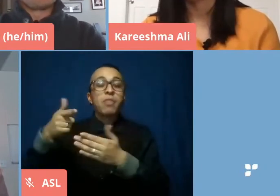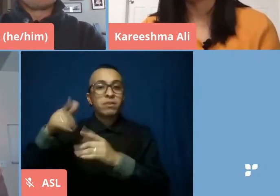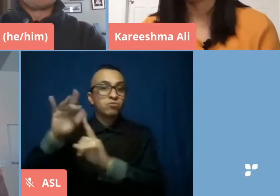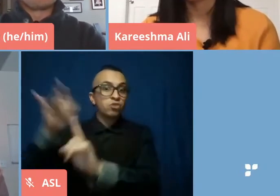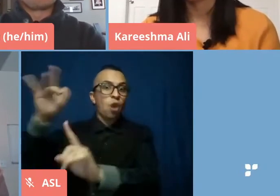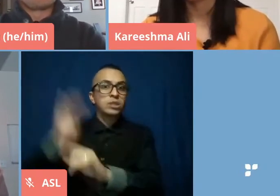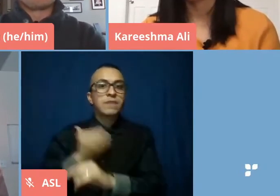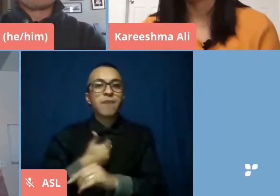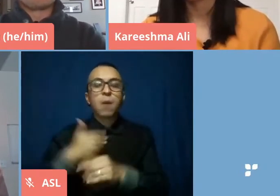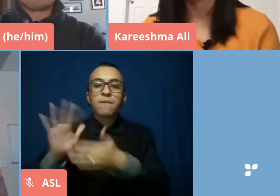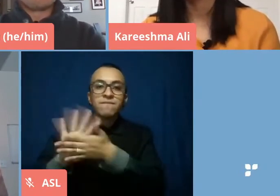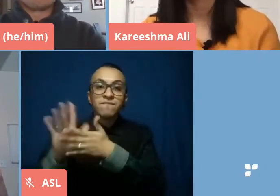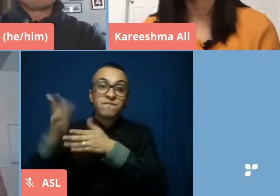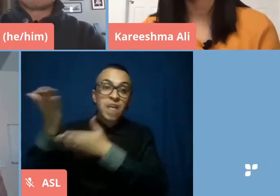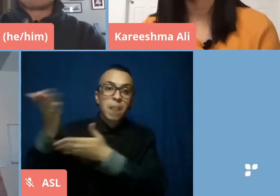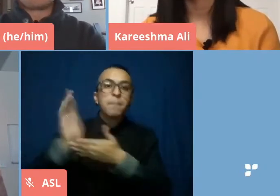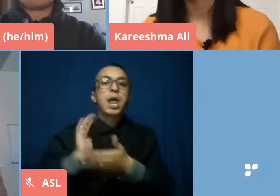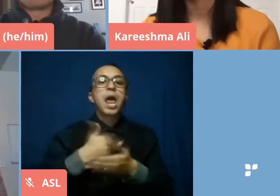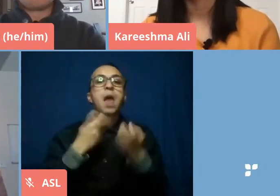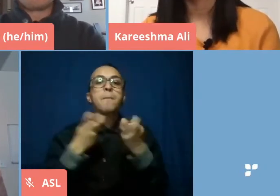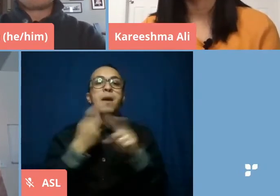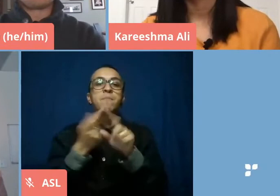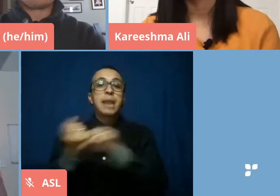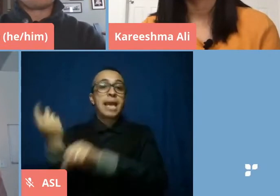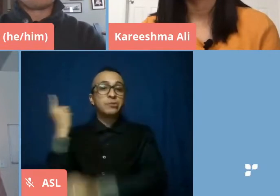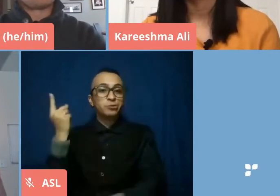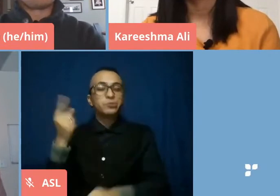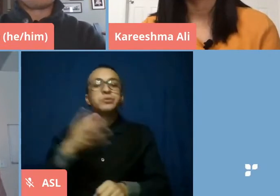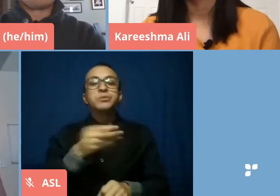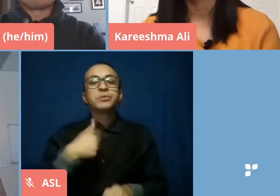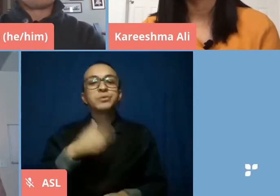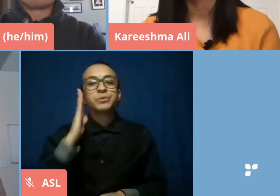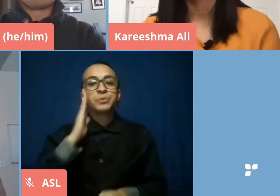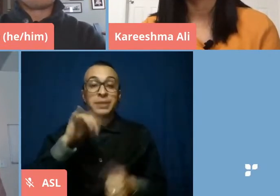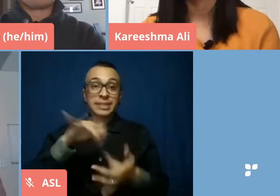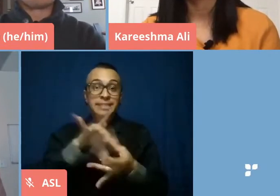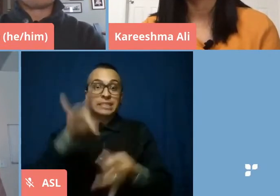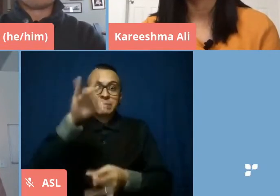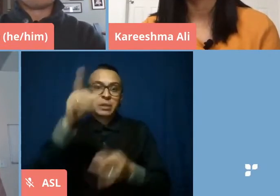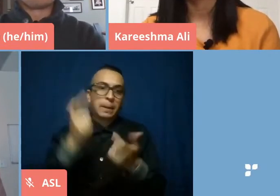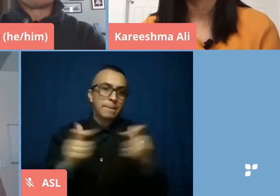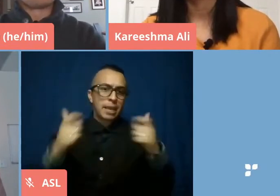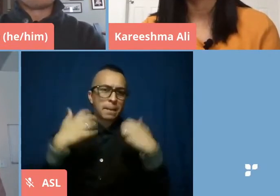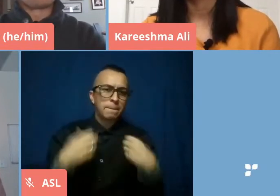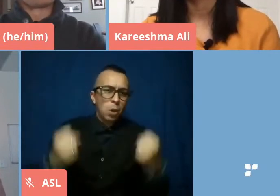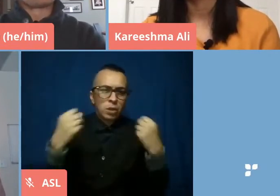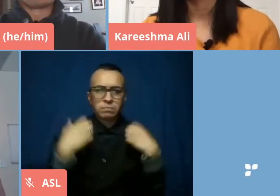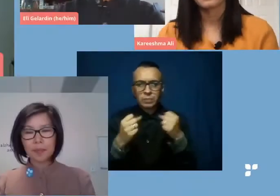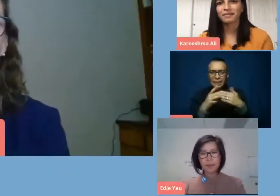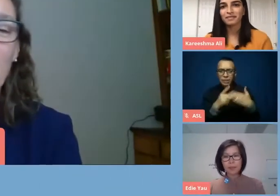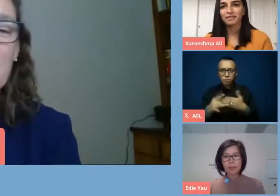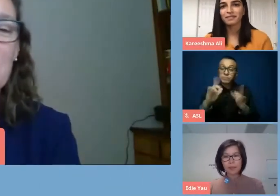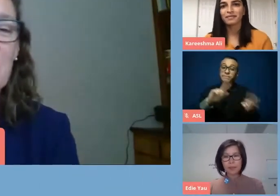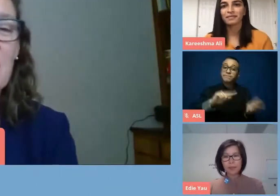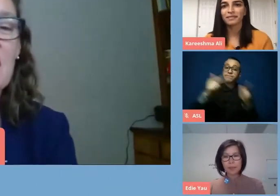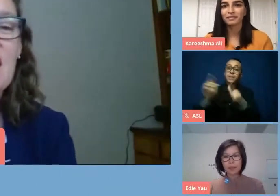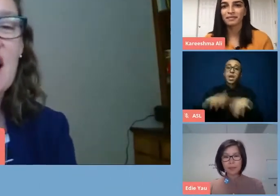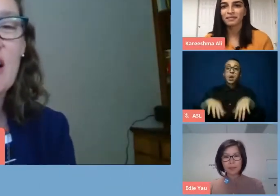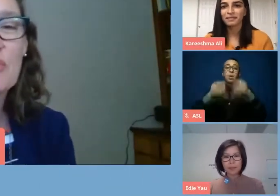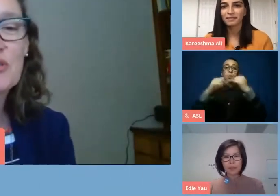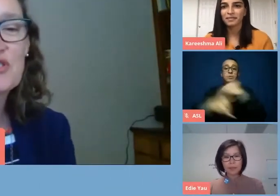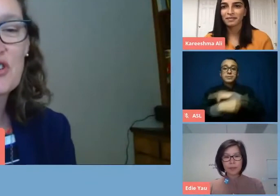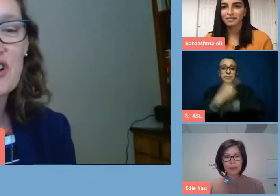our film and our panel from last year. And I will, in the spirit of big and bold and brave leadership, hand it back to our host